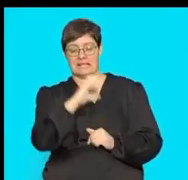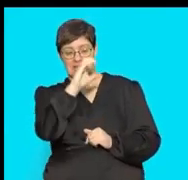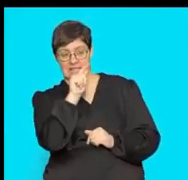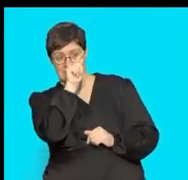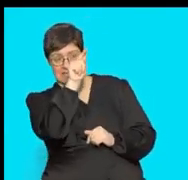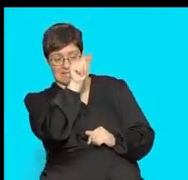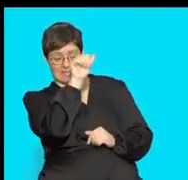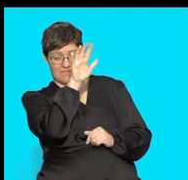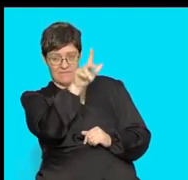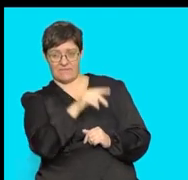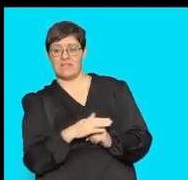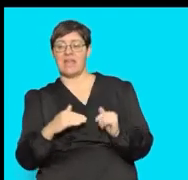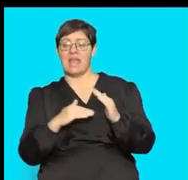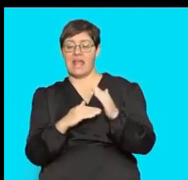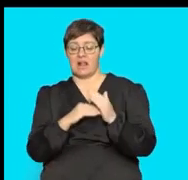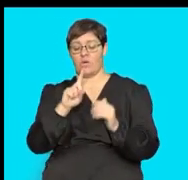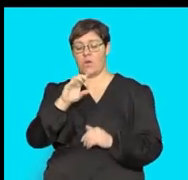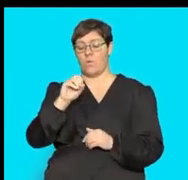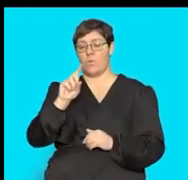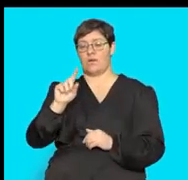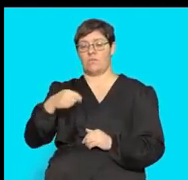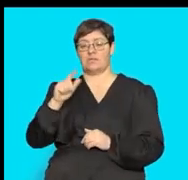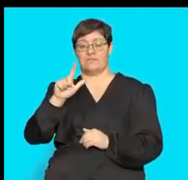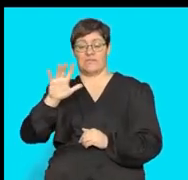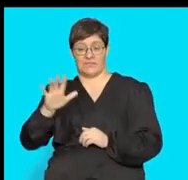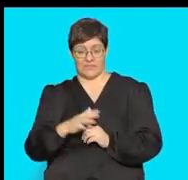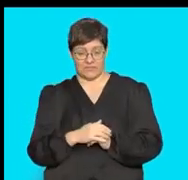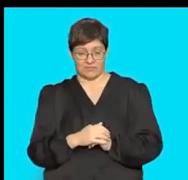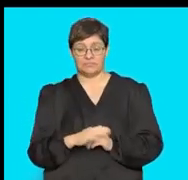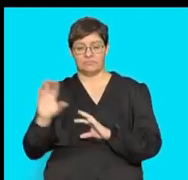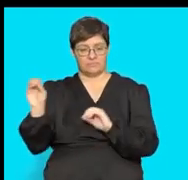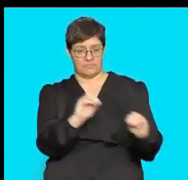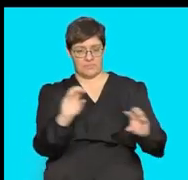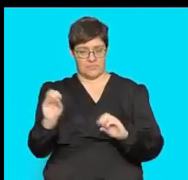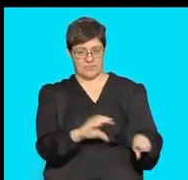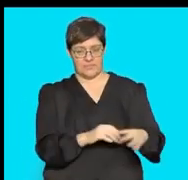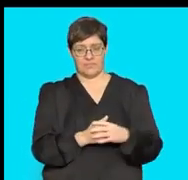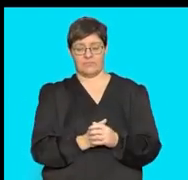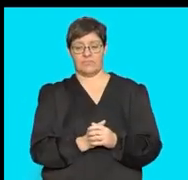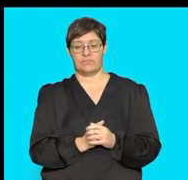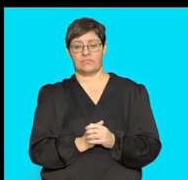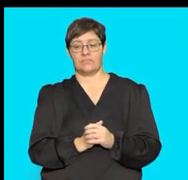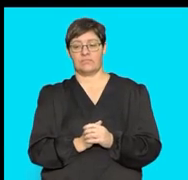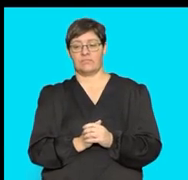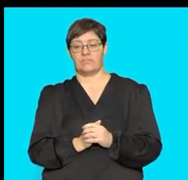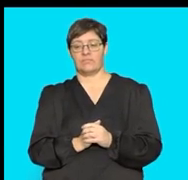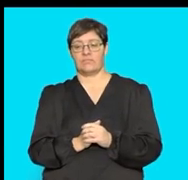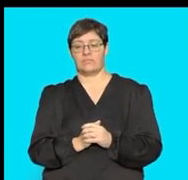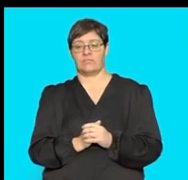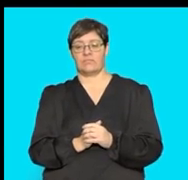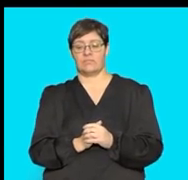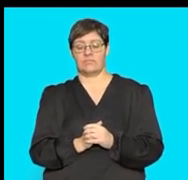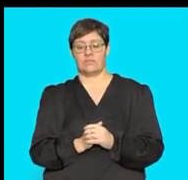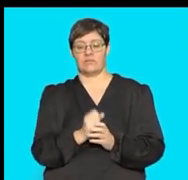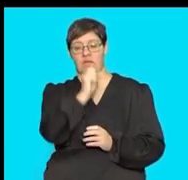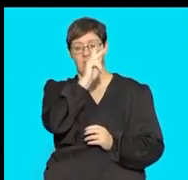here's our little C, and the angle we're using is the angle we found now. So let's substitute that in. So we're going to